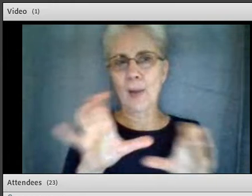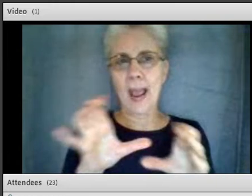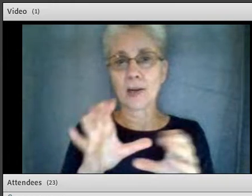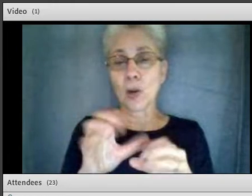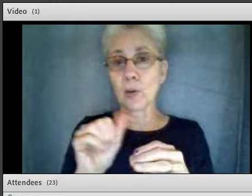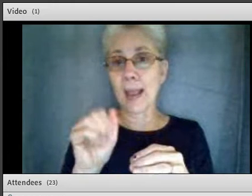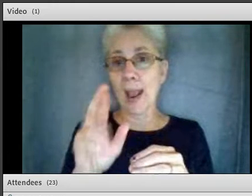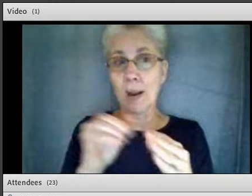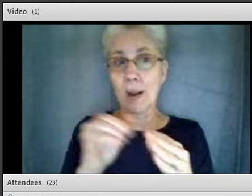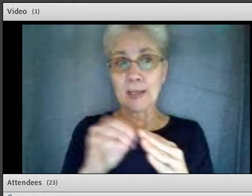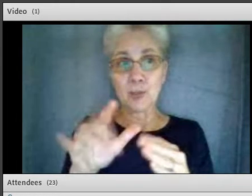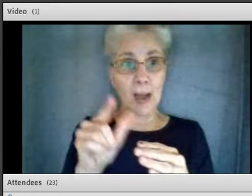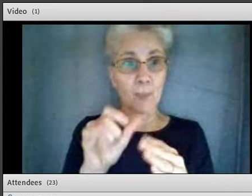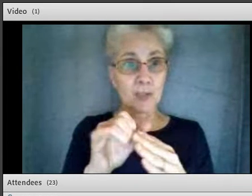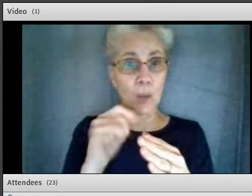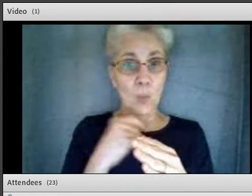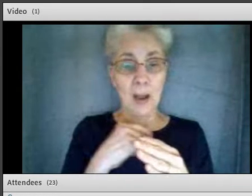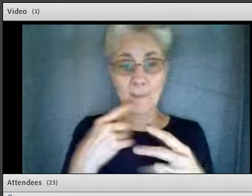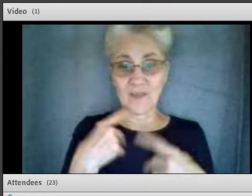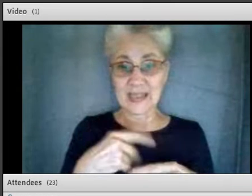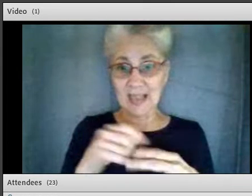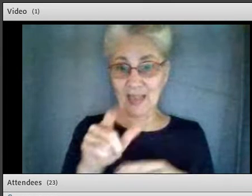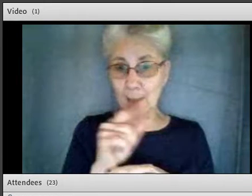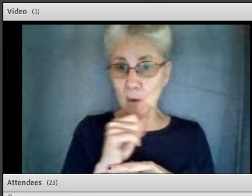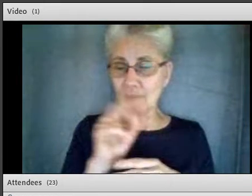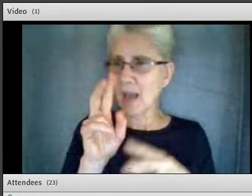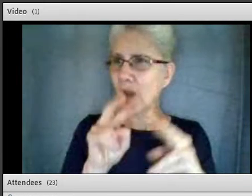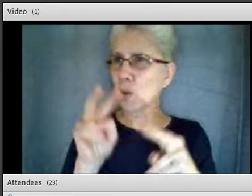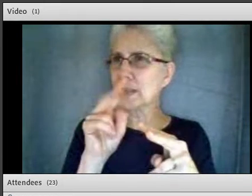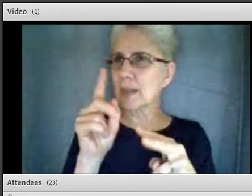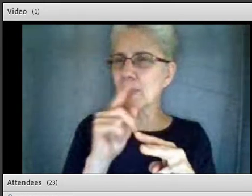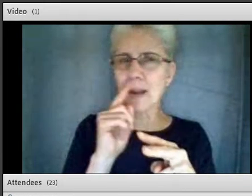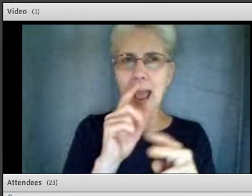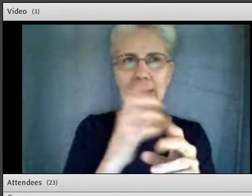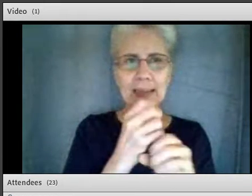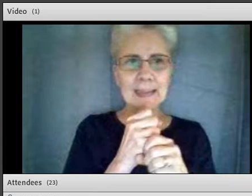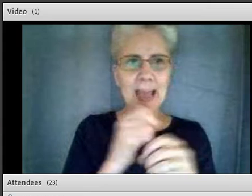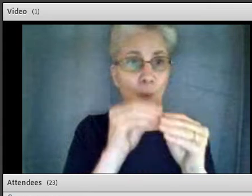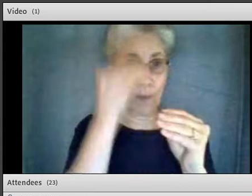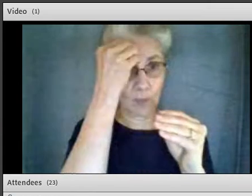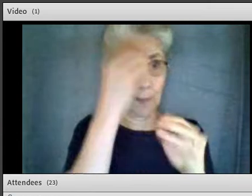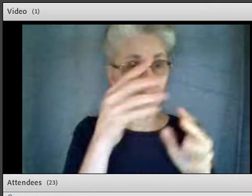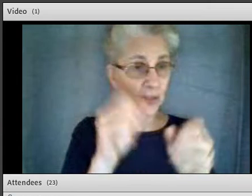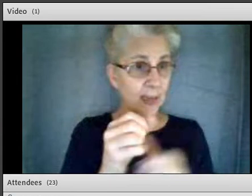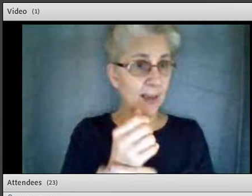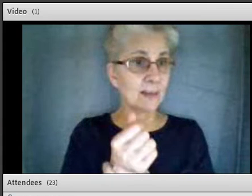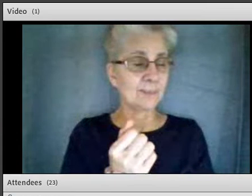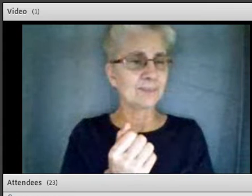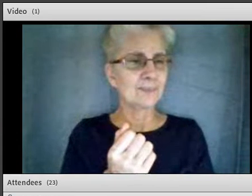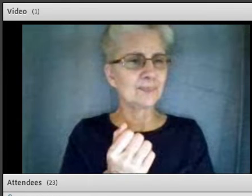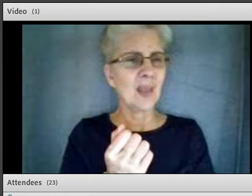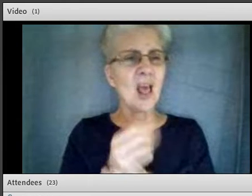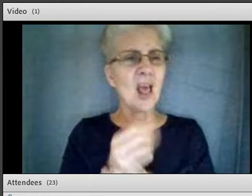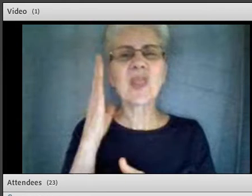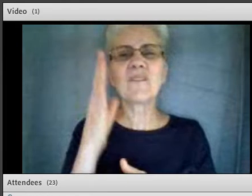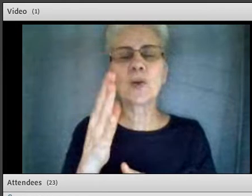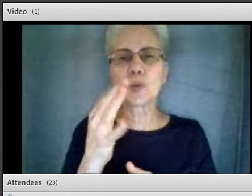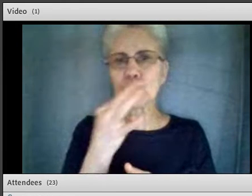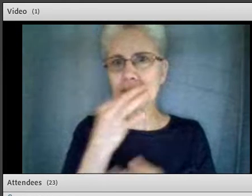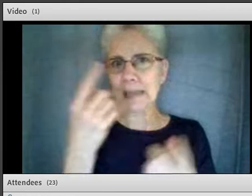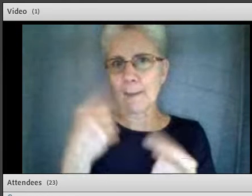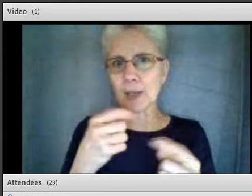physically in the library, if I look at something, I can get additional information? The future is coming quickly for this. So